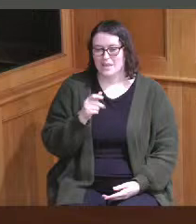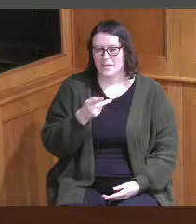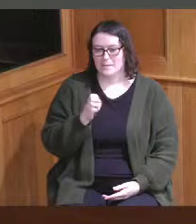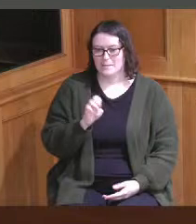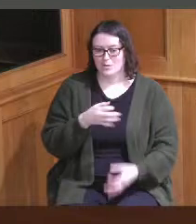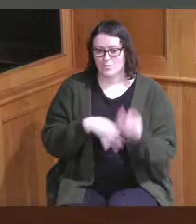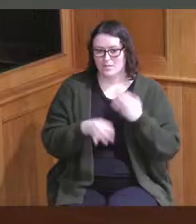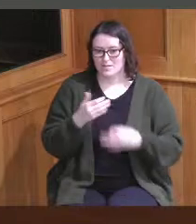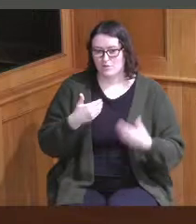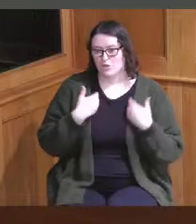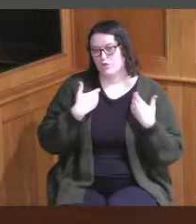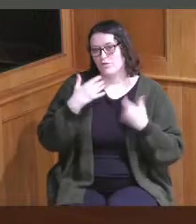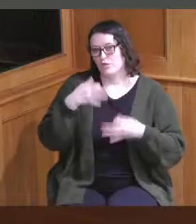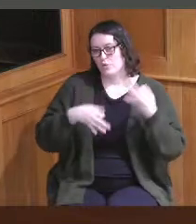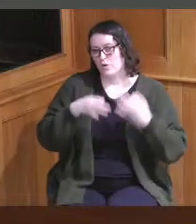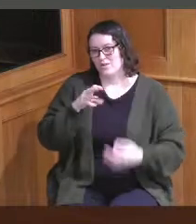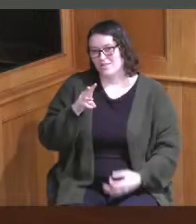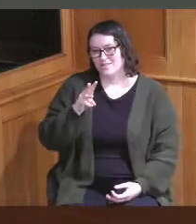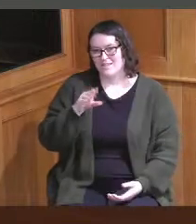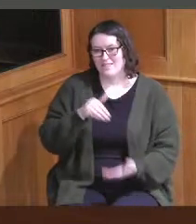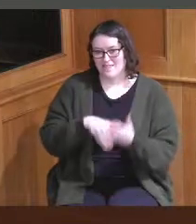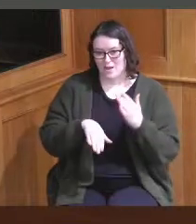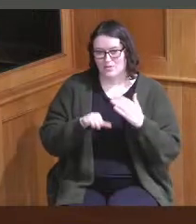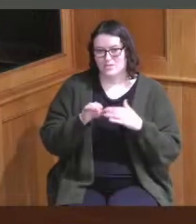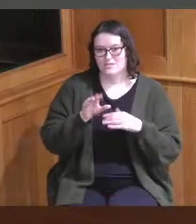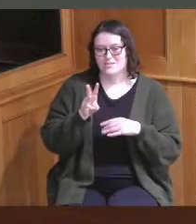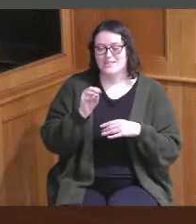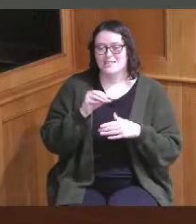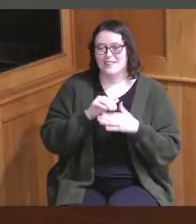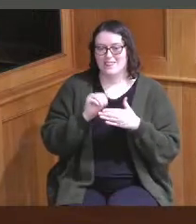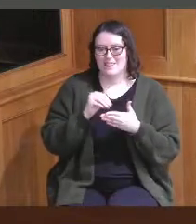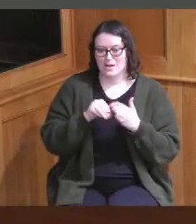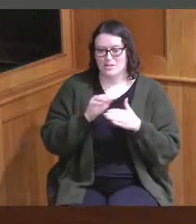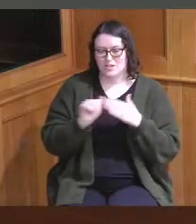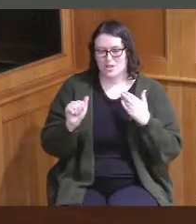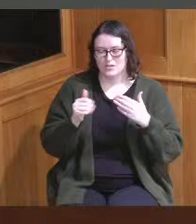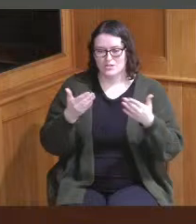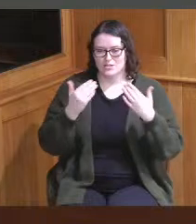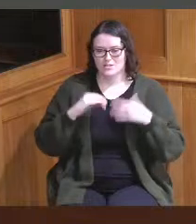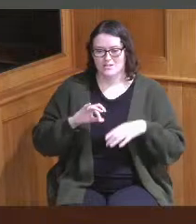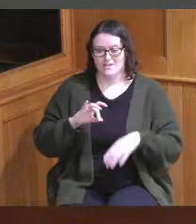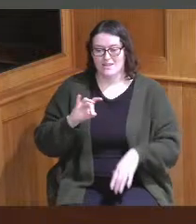in juvenile court for $60,278. Item